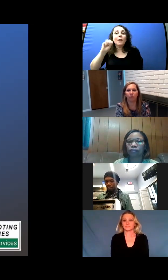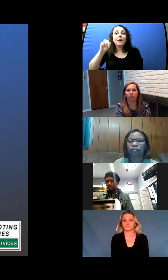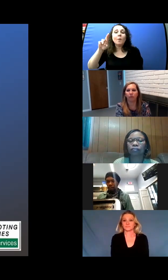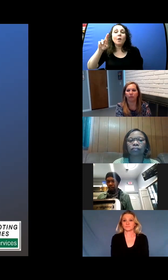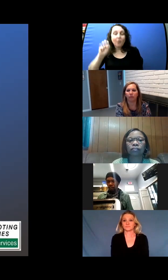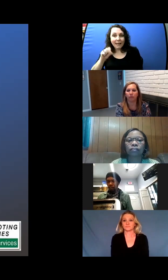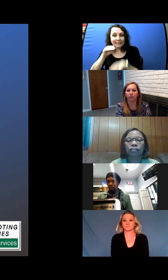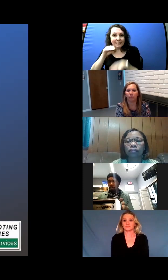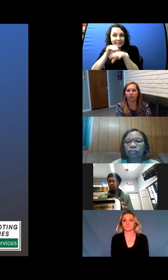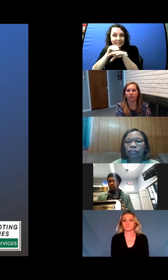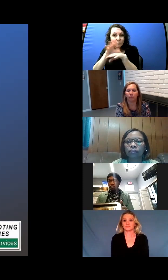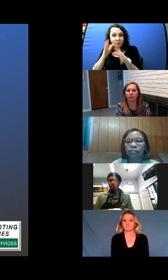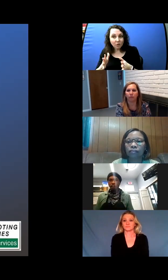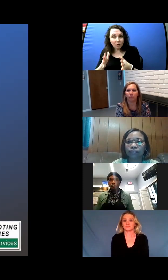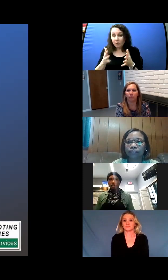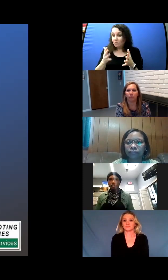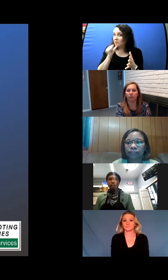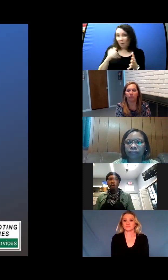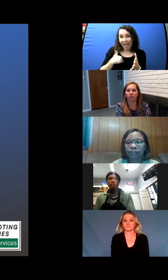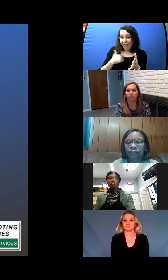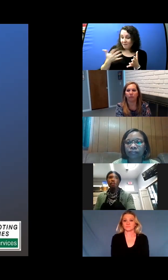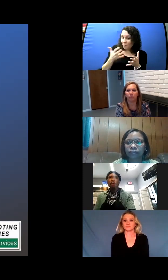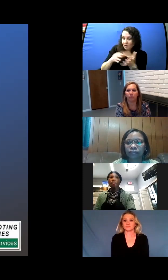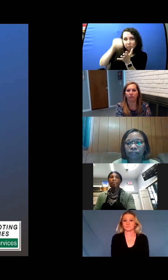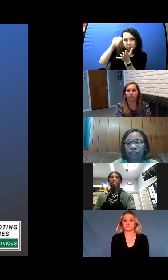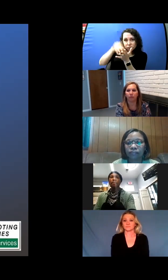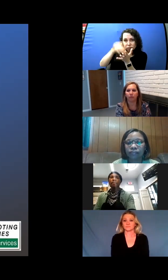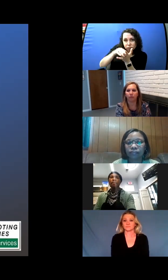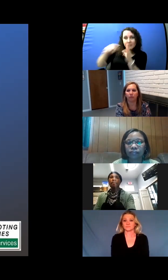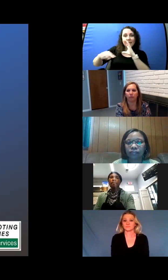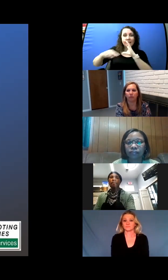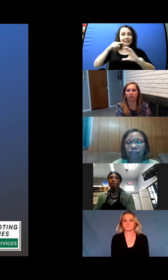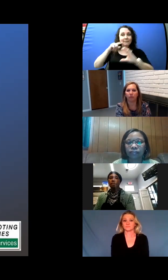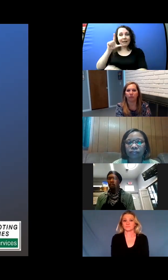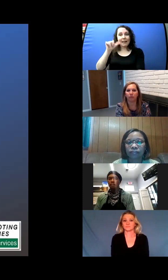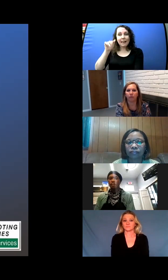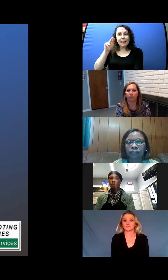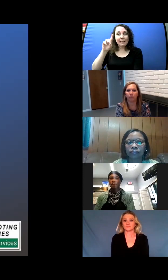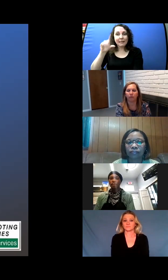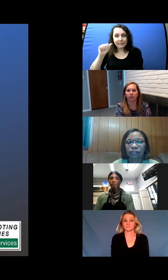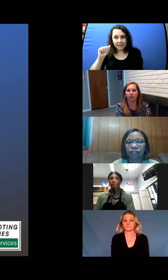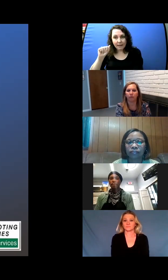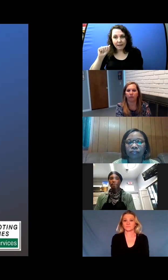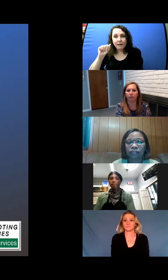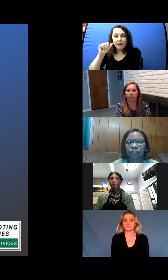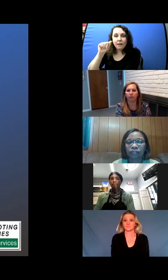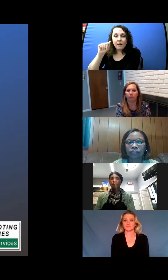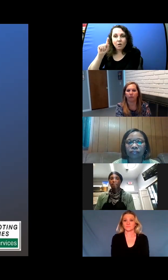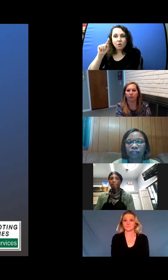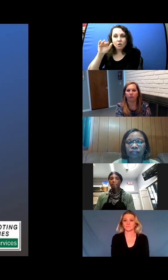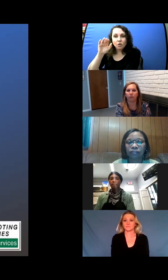like to learn about services, please email Linda Tooks at